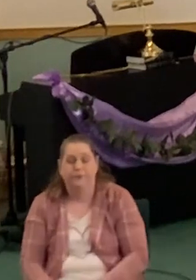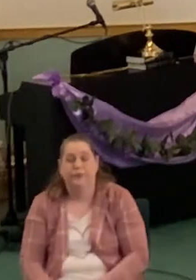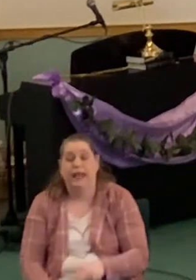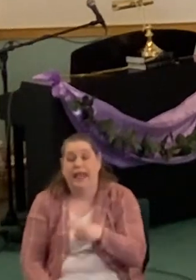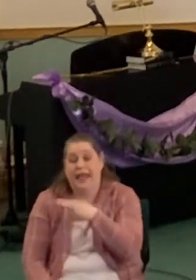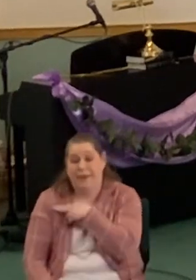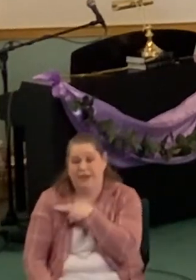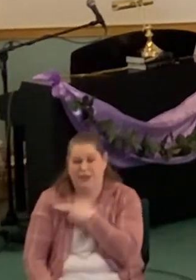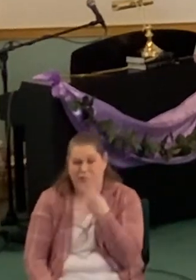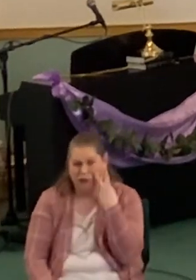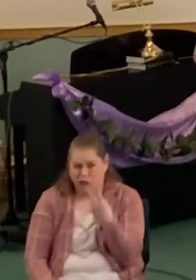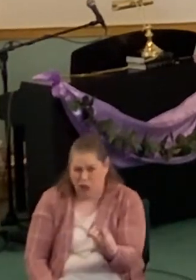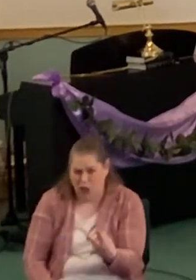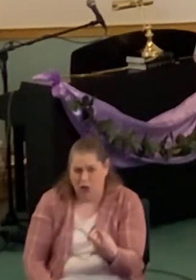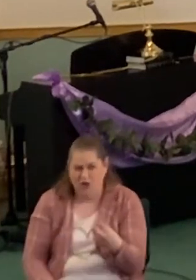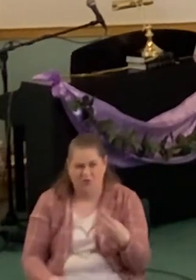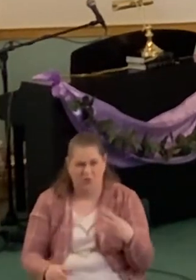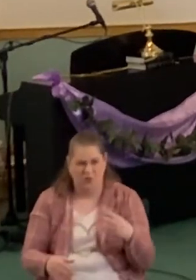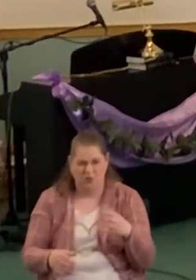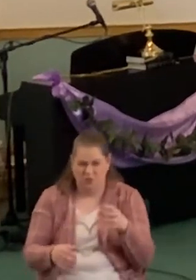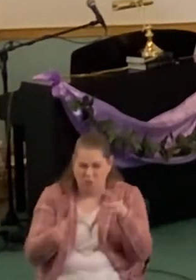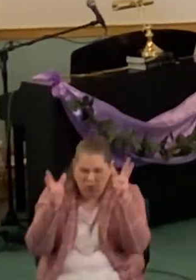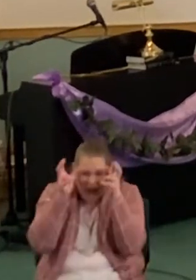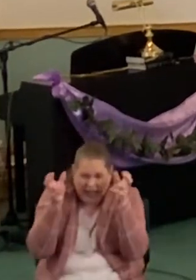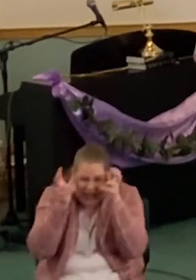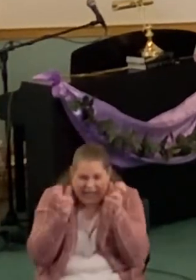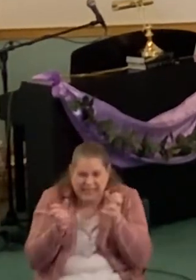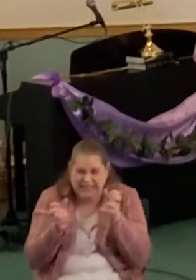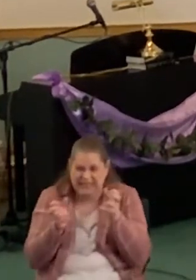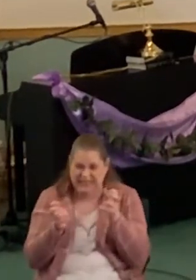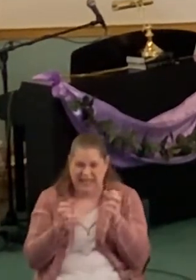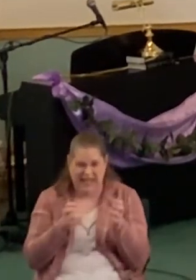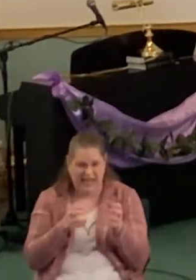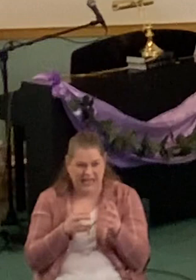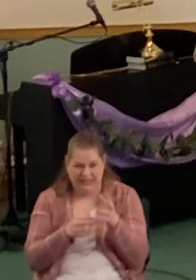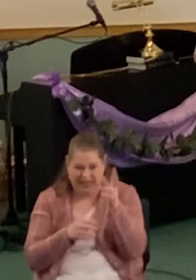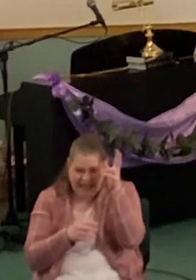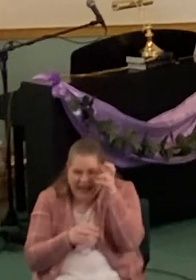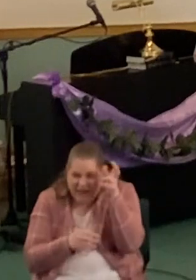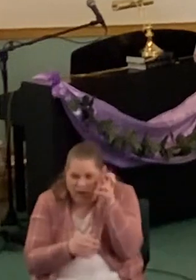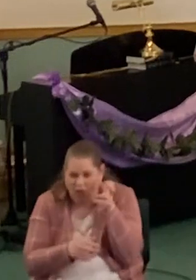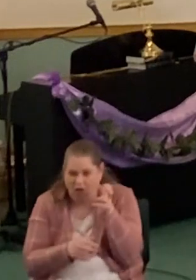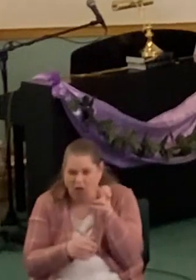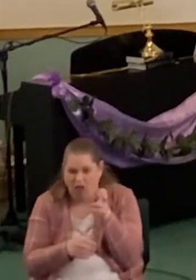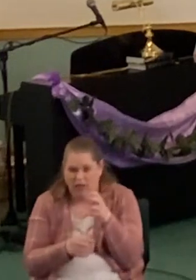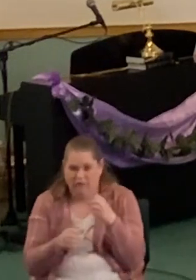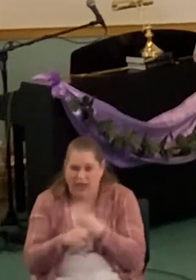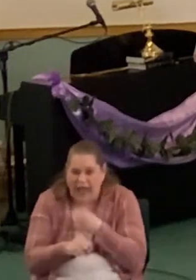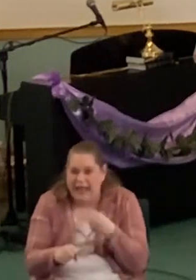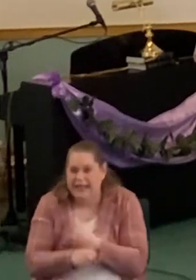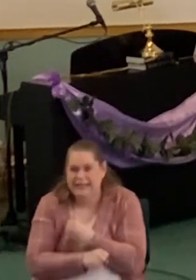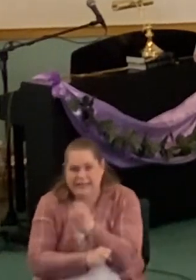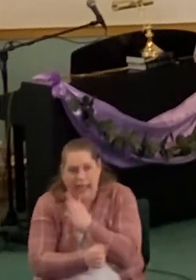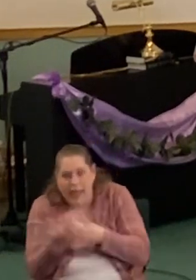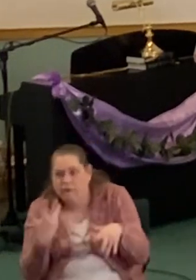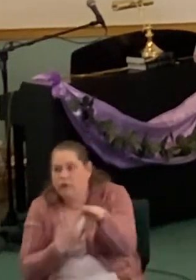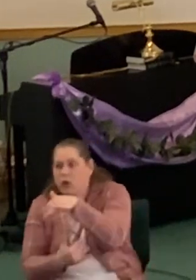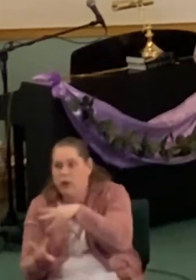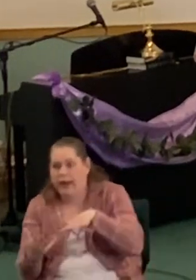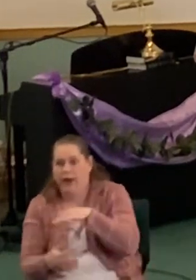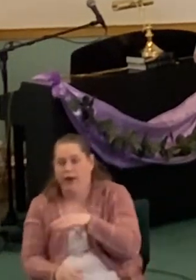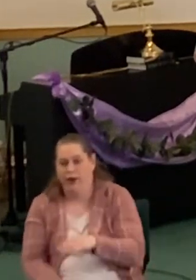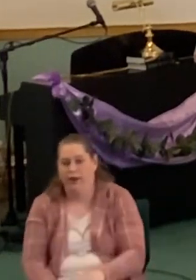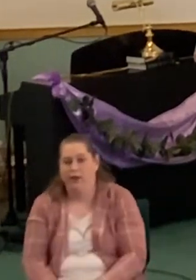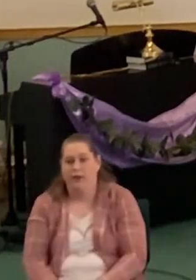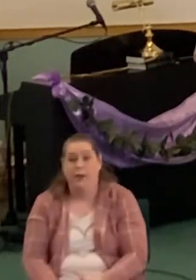Habakkuk saw wickedness and violence and evil everywhere in Judah. And this week we get to read God's response